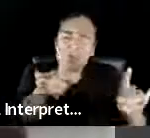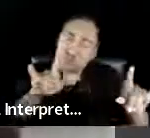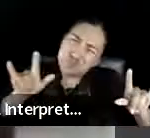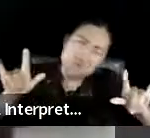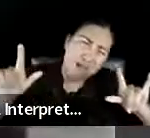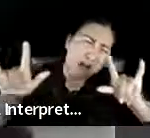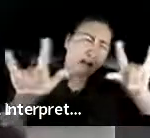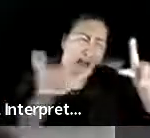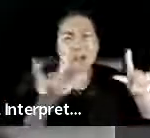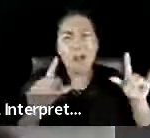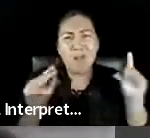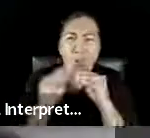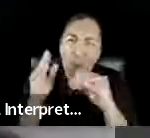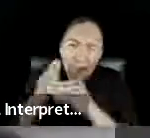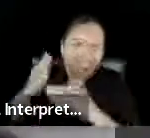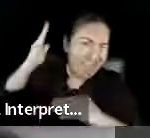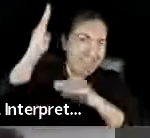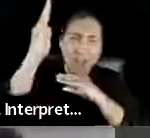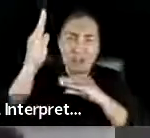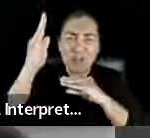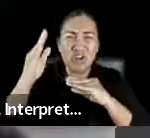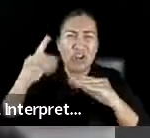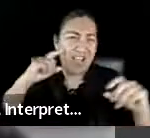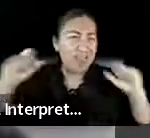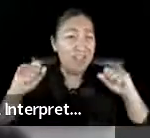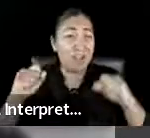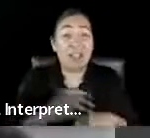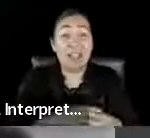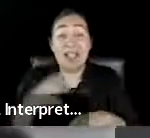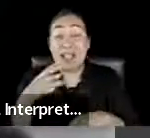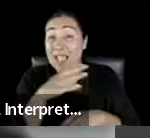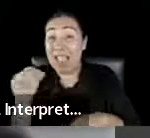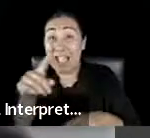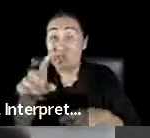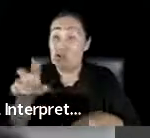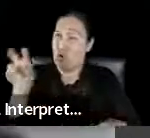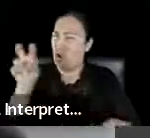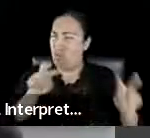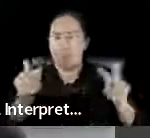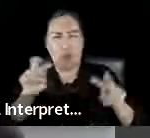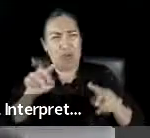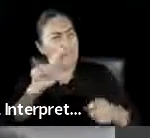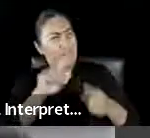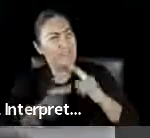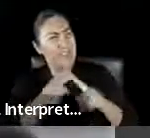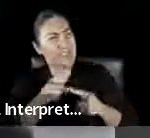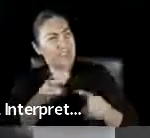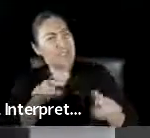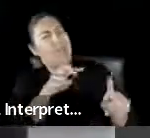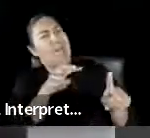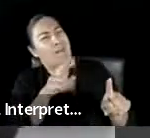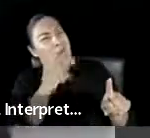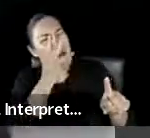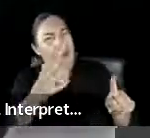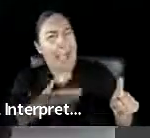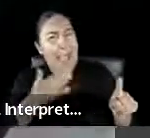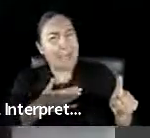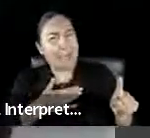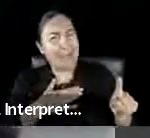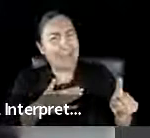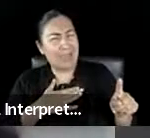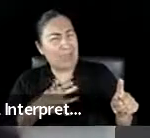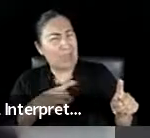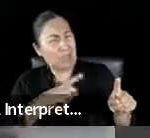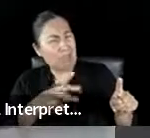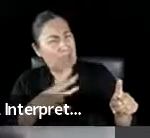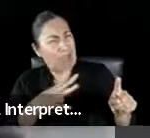And also remember, comparison can steal your joy. So as you're looking at friends around you and they seem happy and they seem great, just know, don't compare